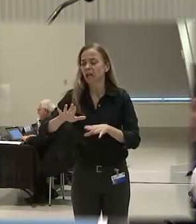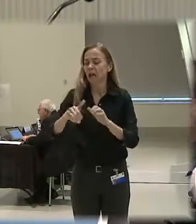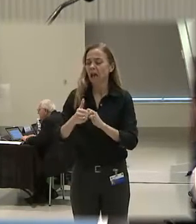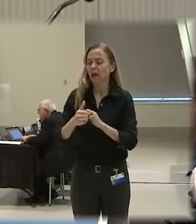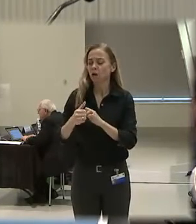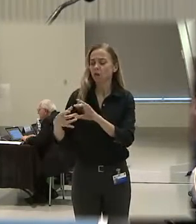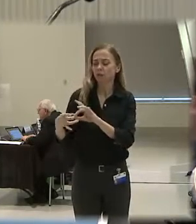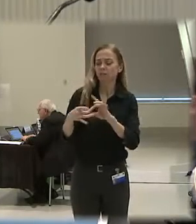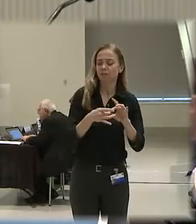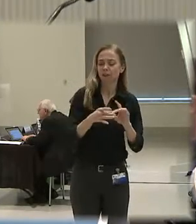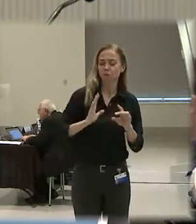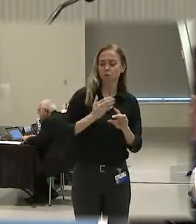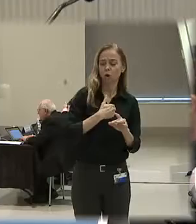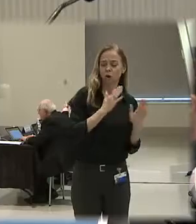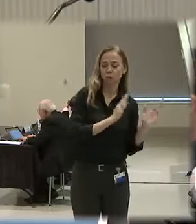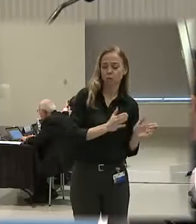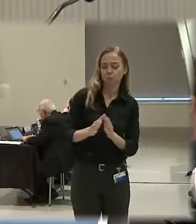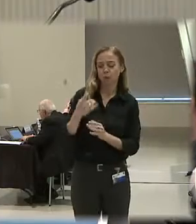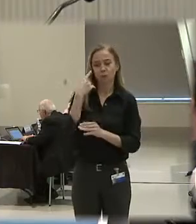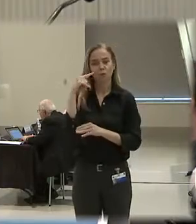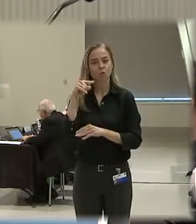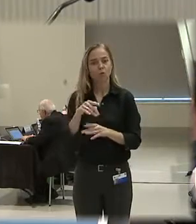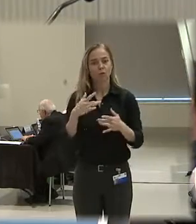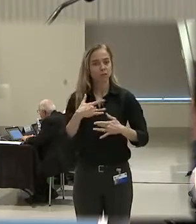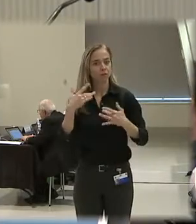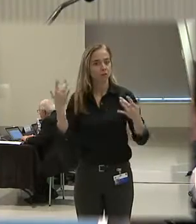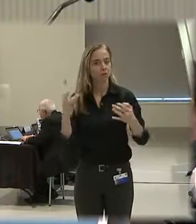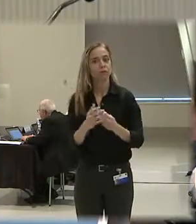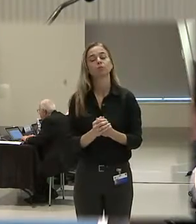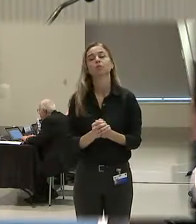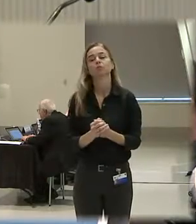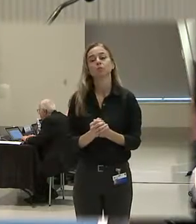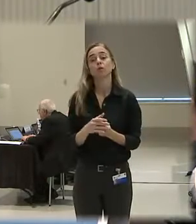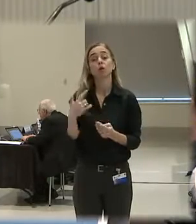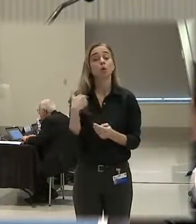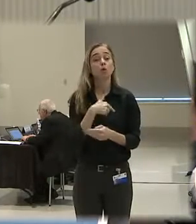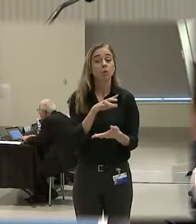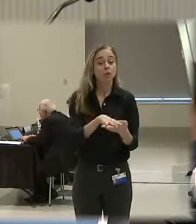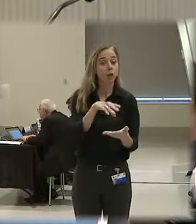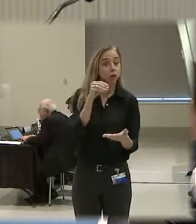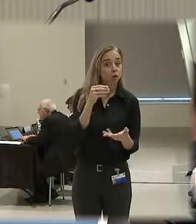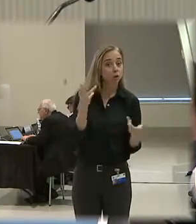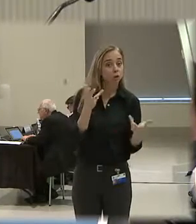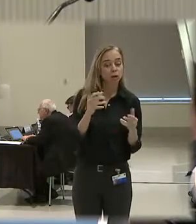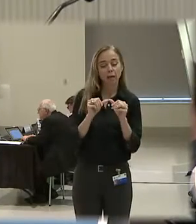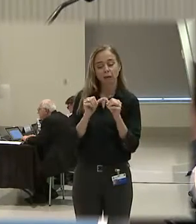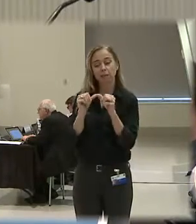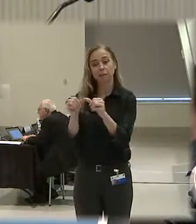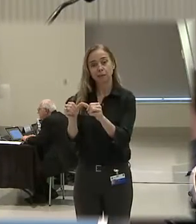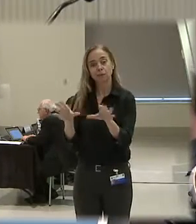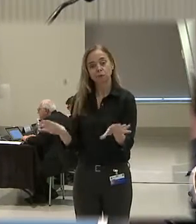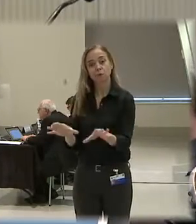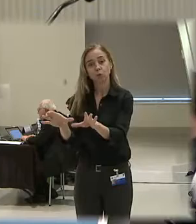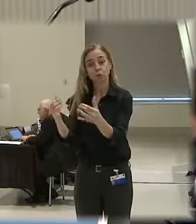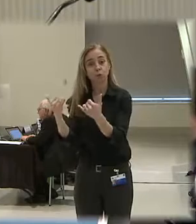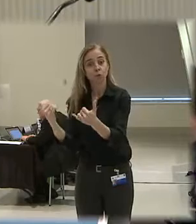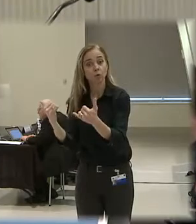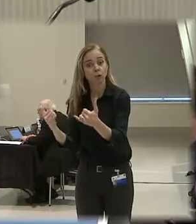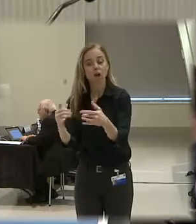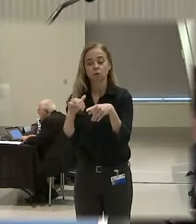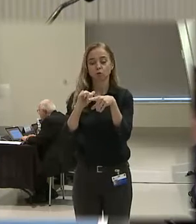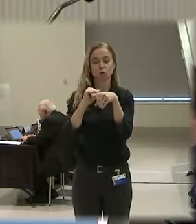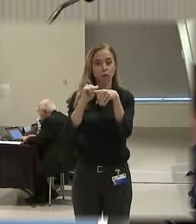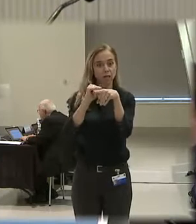to our preparedness for this. What we learned is, and what we continue to employ today, is that